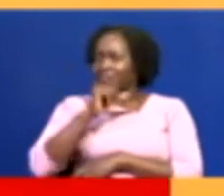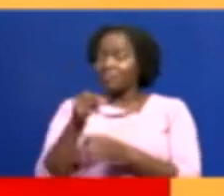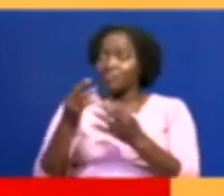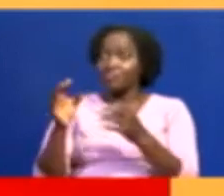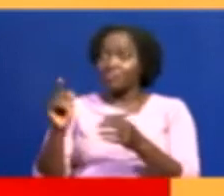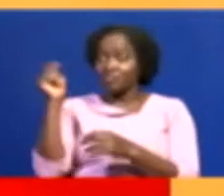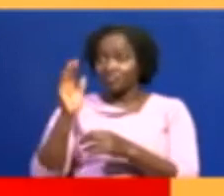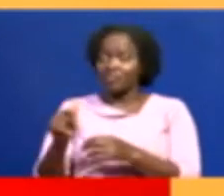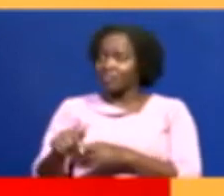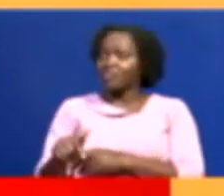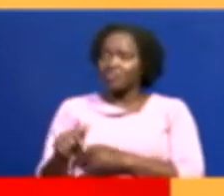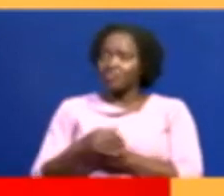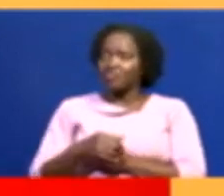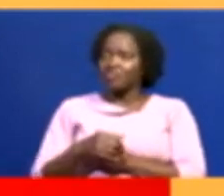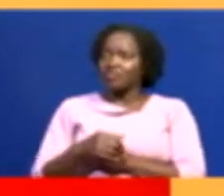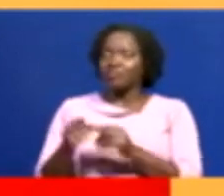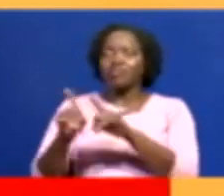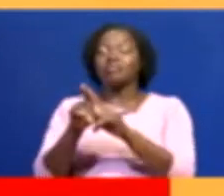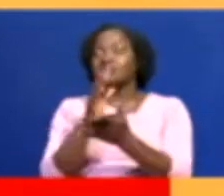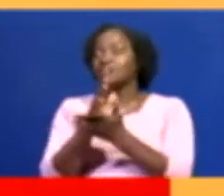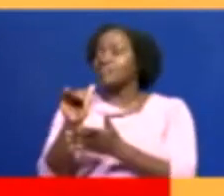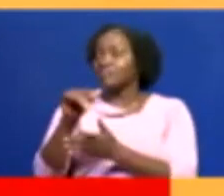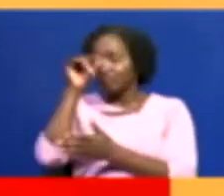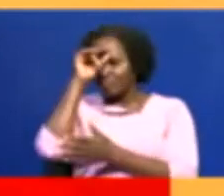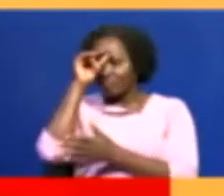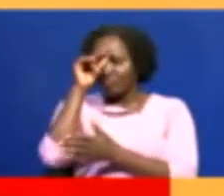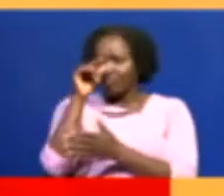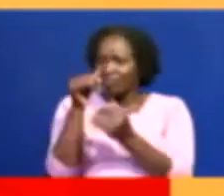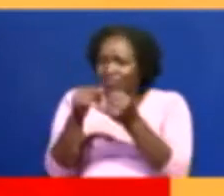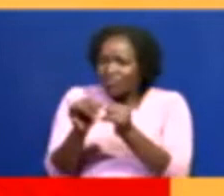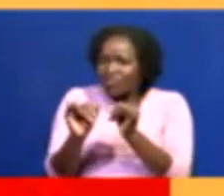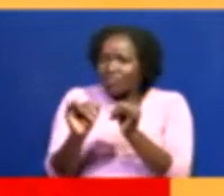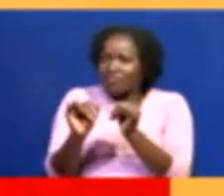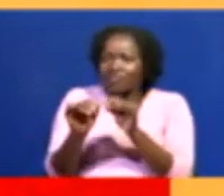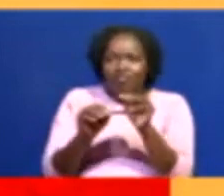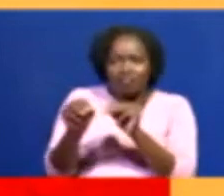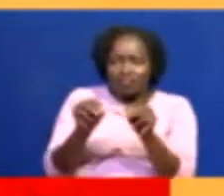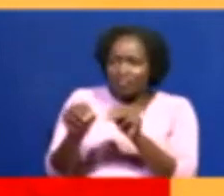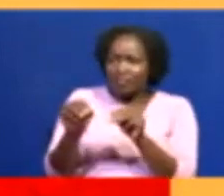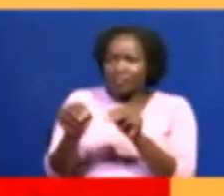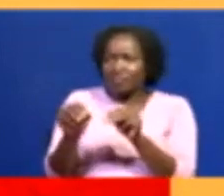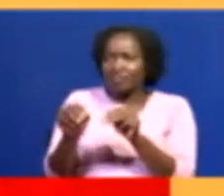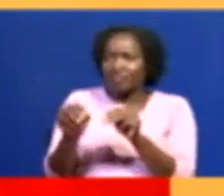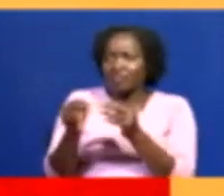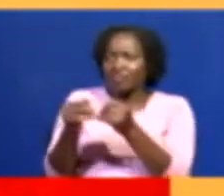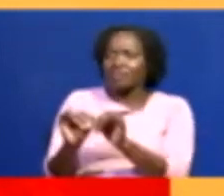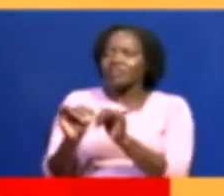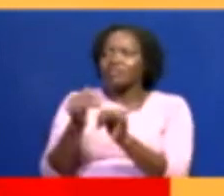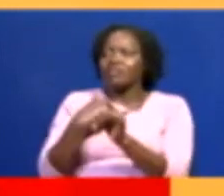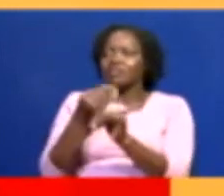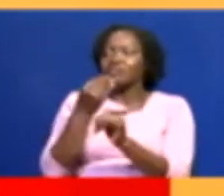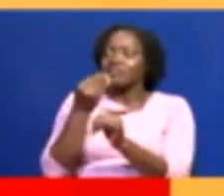stands today. And it's also true that government has really tried to have that mitigation measure in terms of trying to have